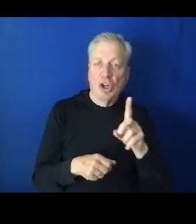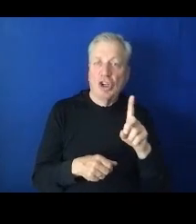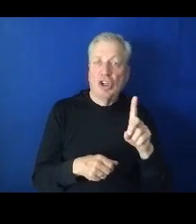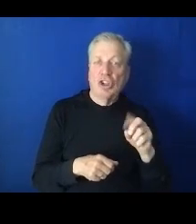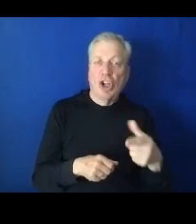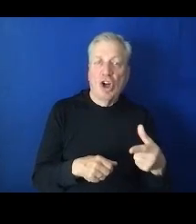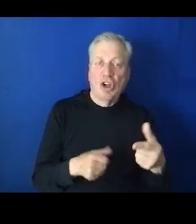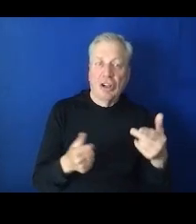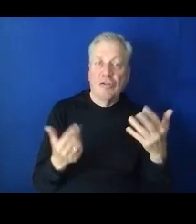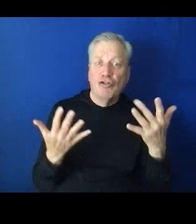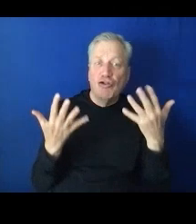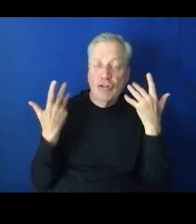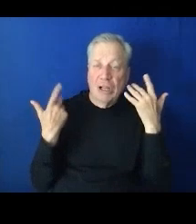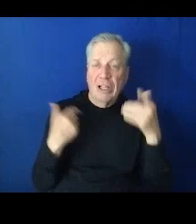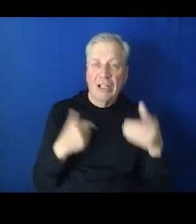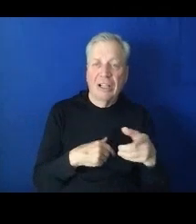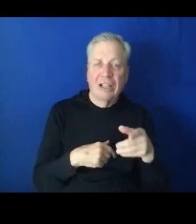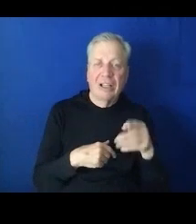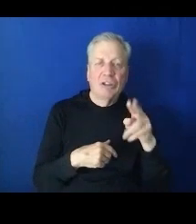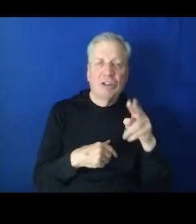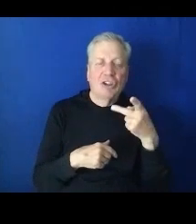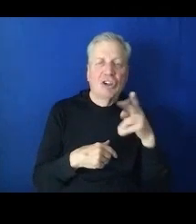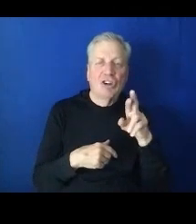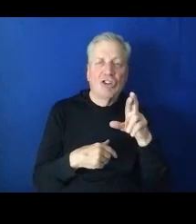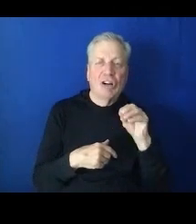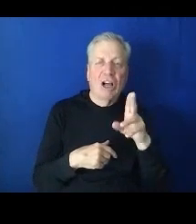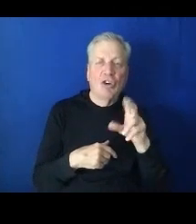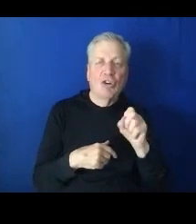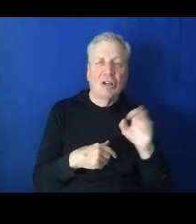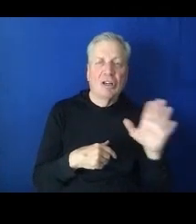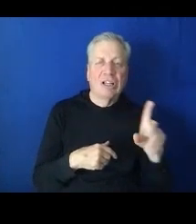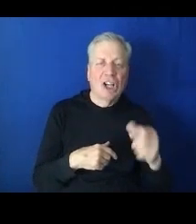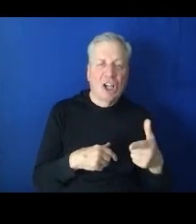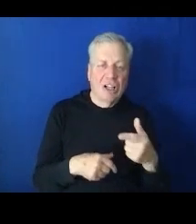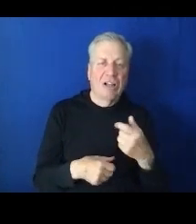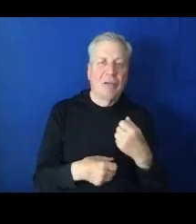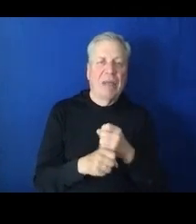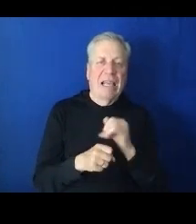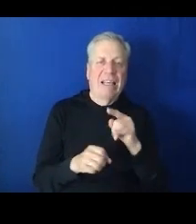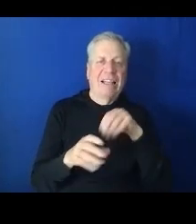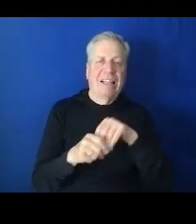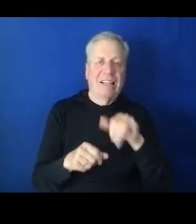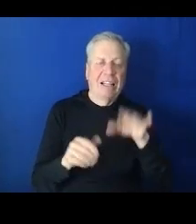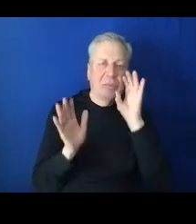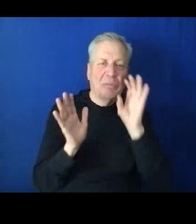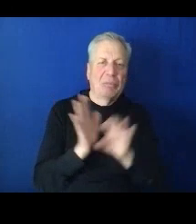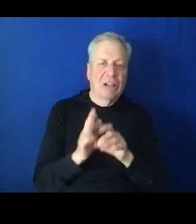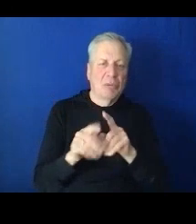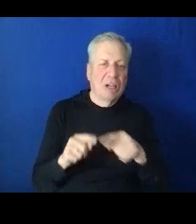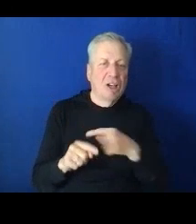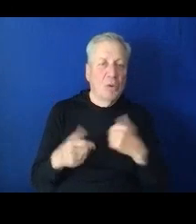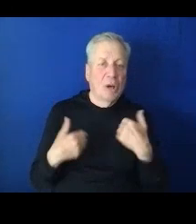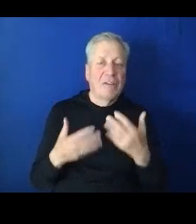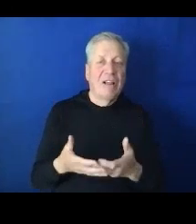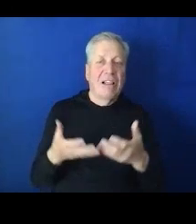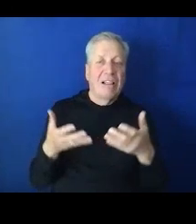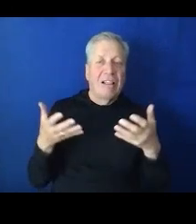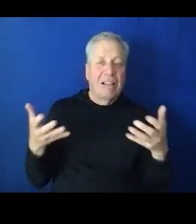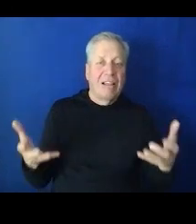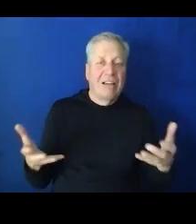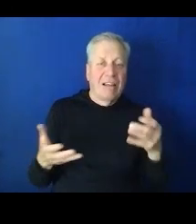Sola, Mr. Krause's pooch made it into the shot, but we've got a lot of hair. I'll give us that